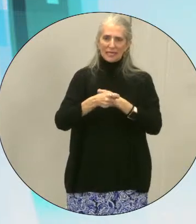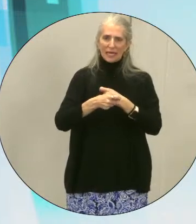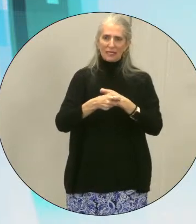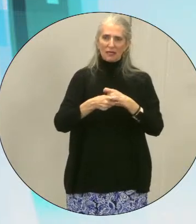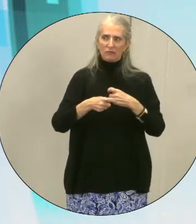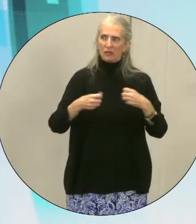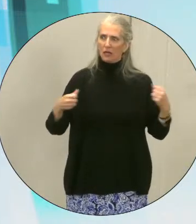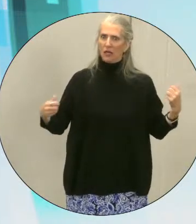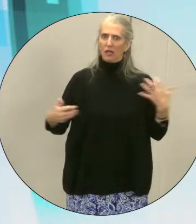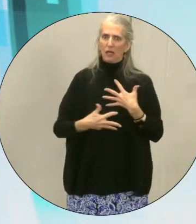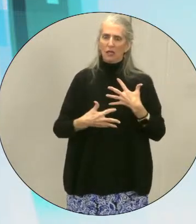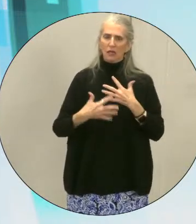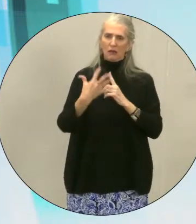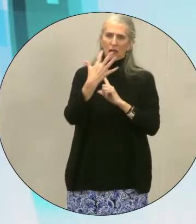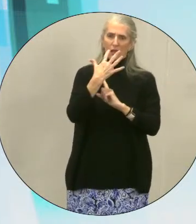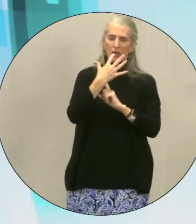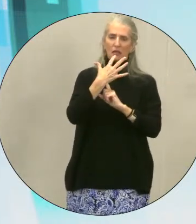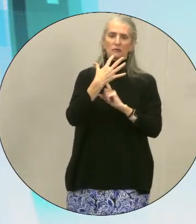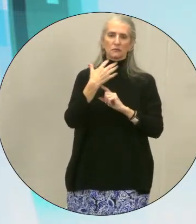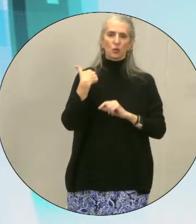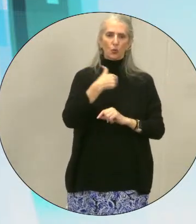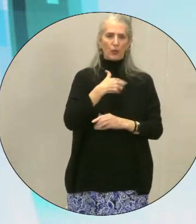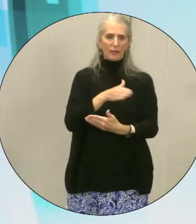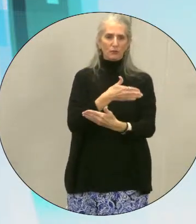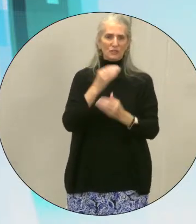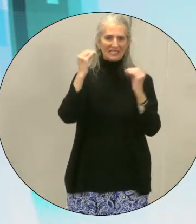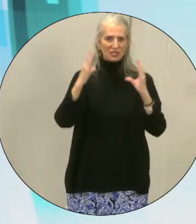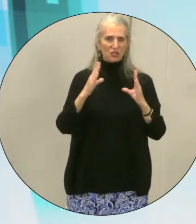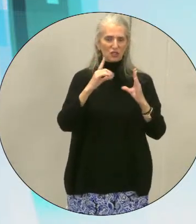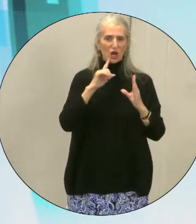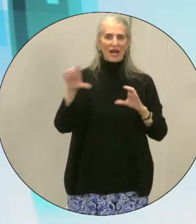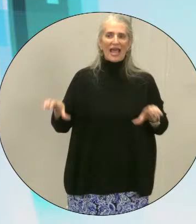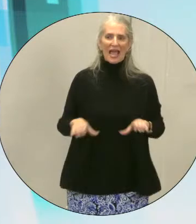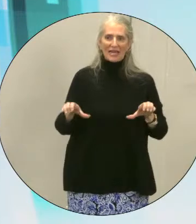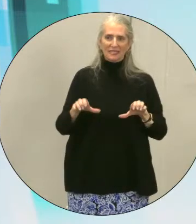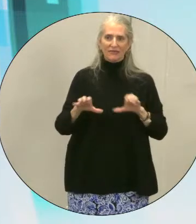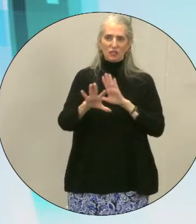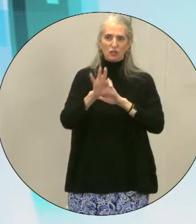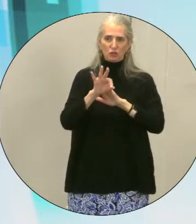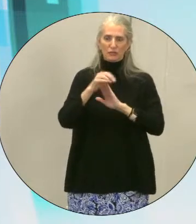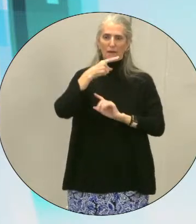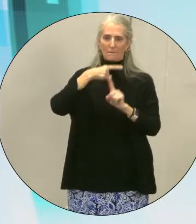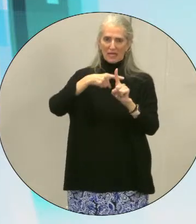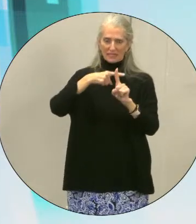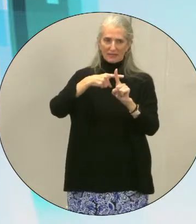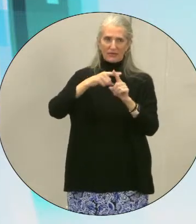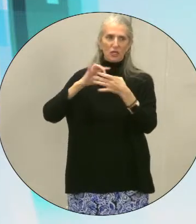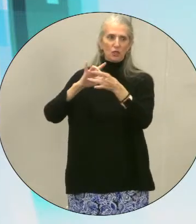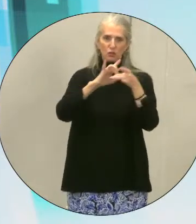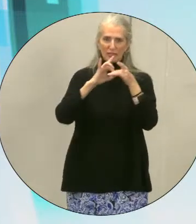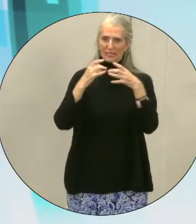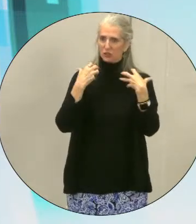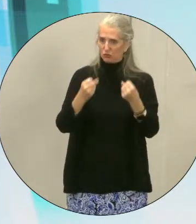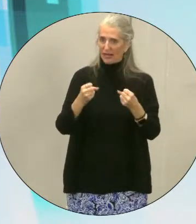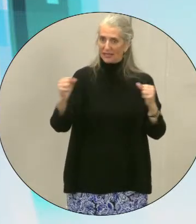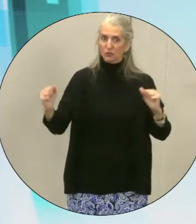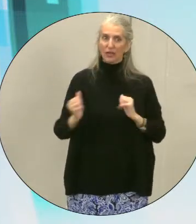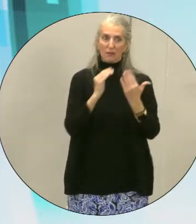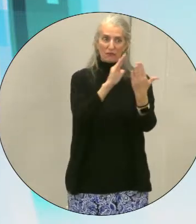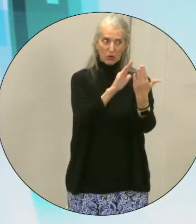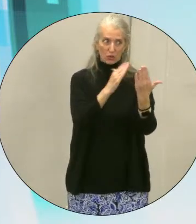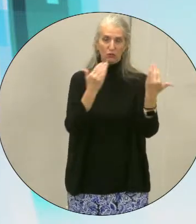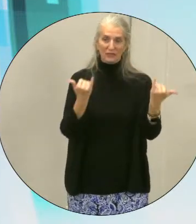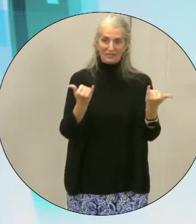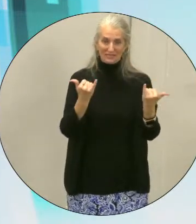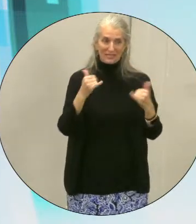and intimidation, we music teachers are actively choosing positivity, unity, and strength as we come before you tonight asking for your help